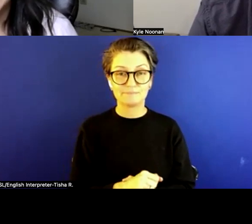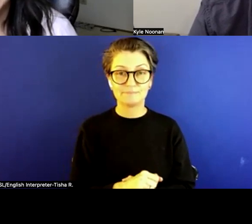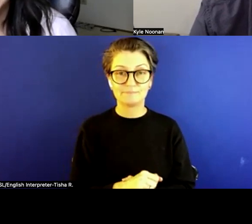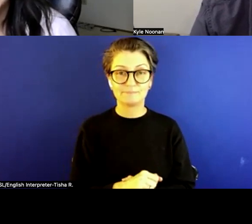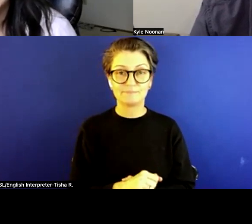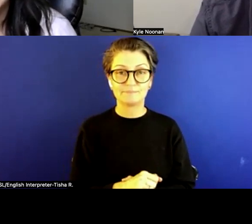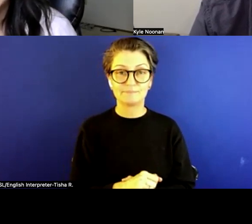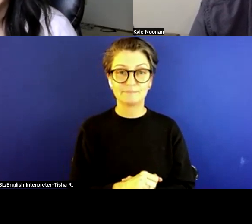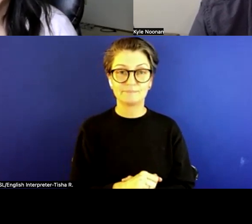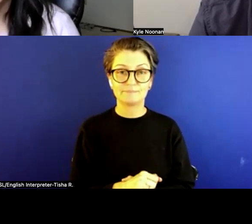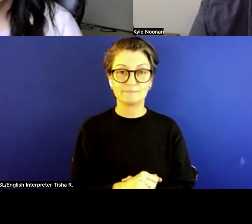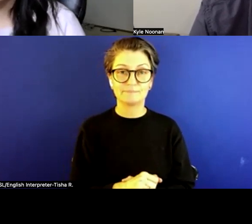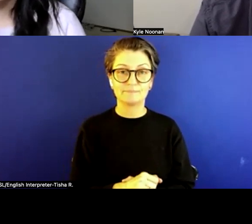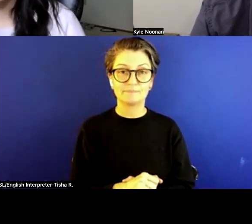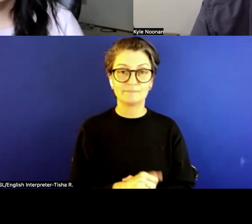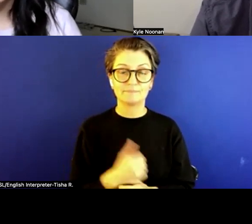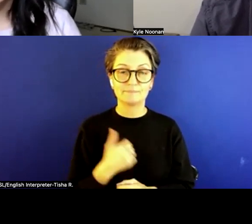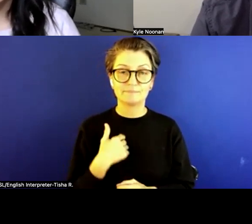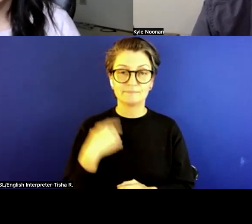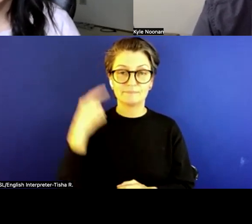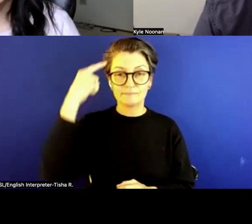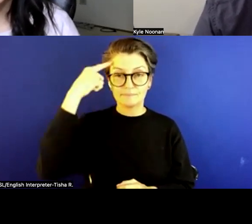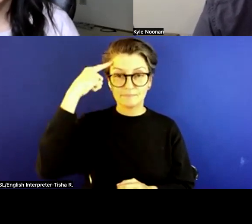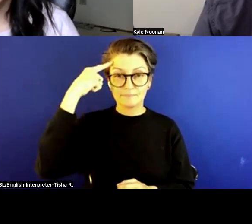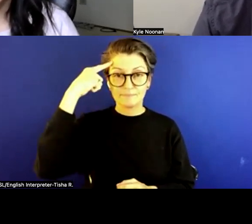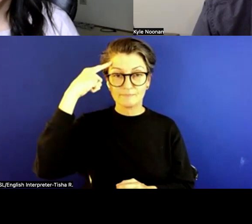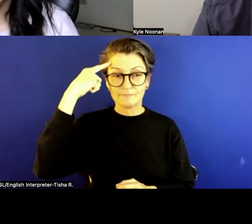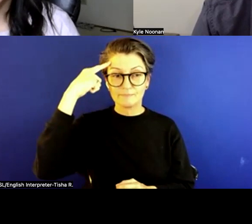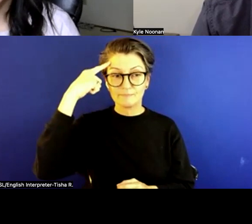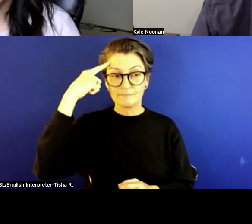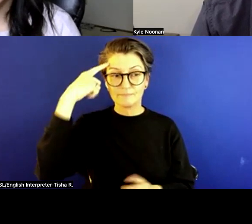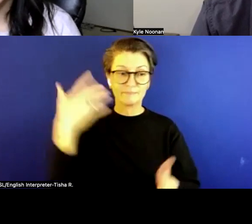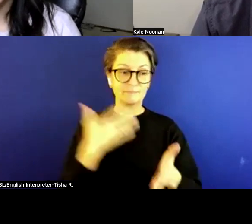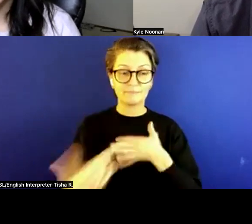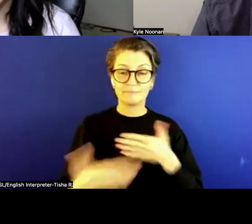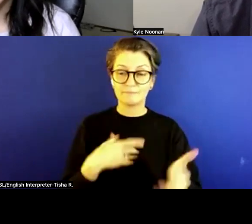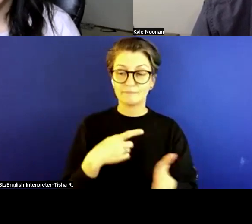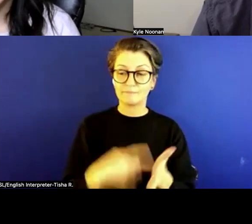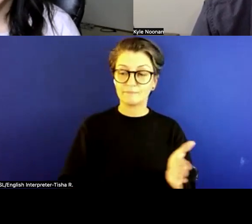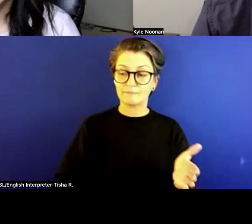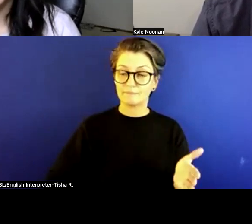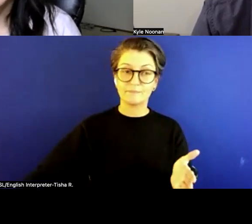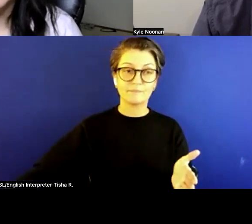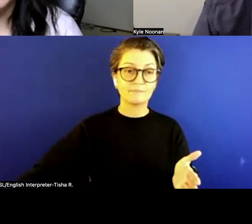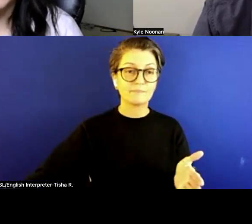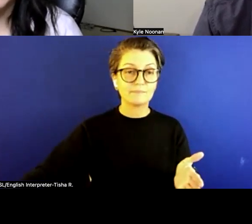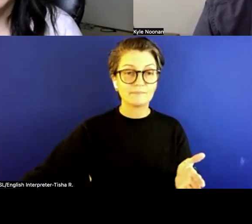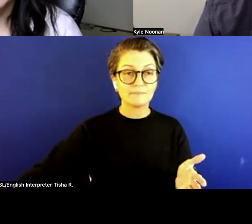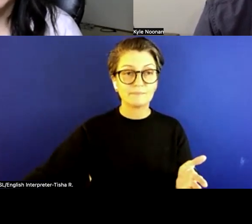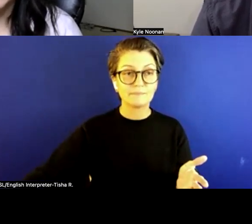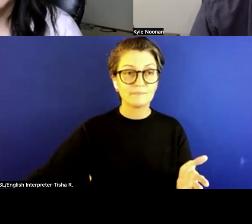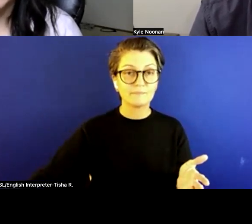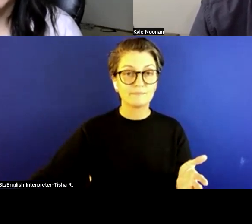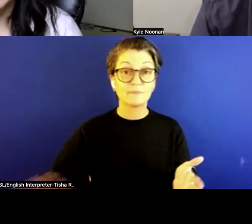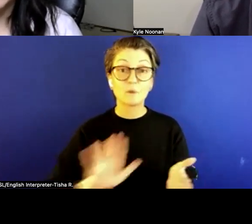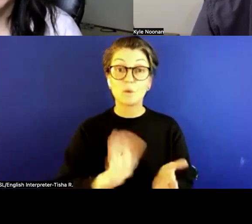I think no matter what your service history, no